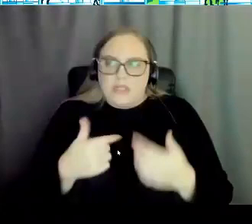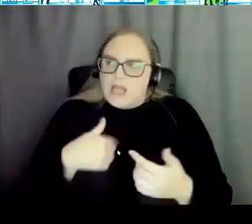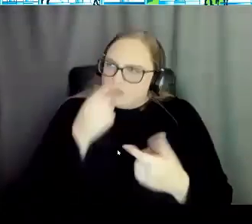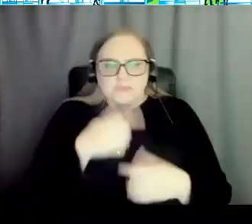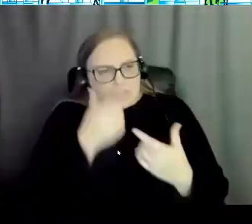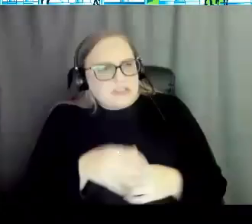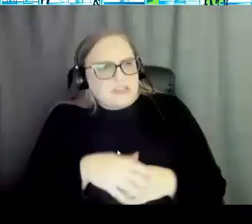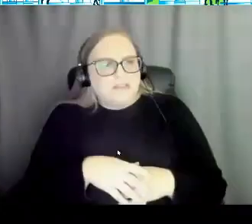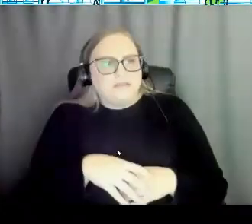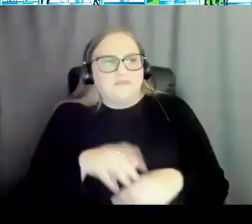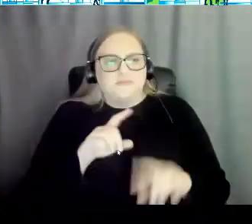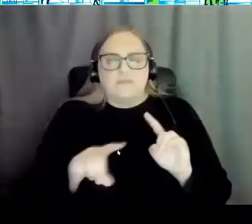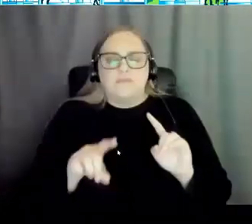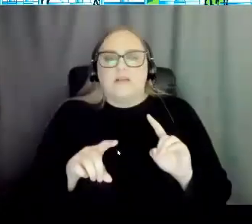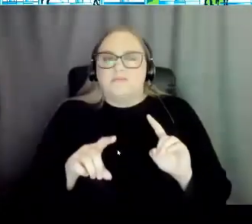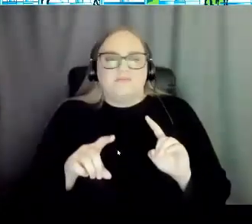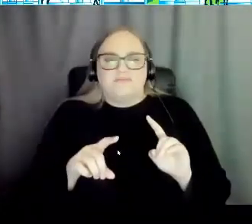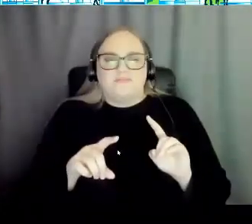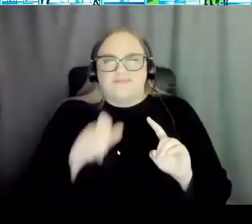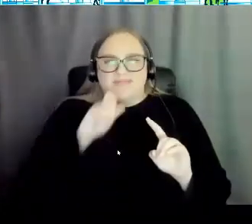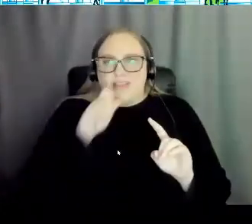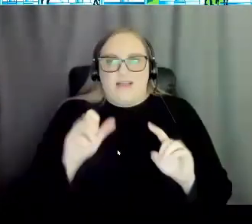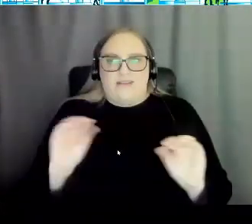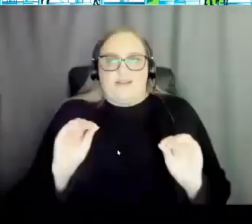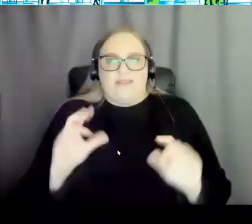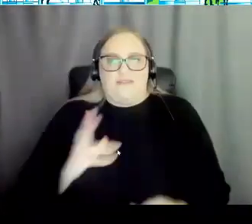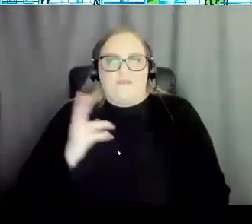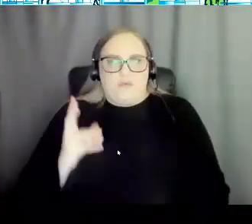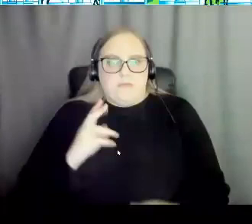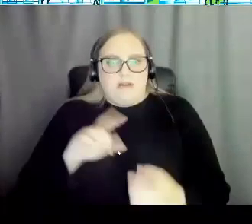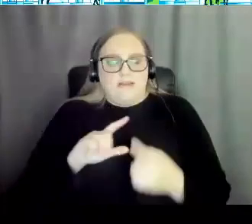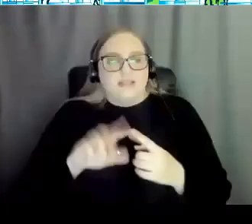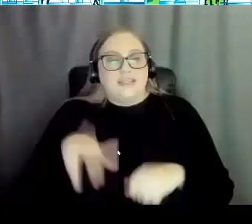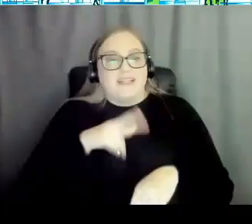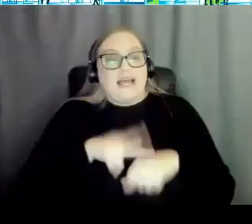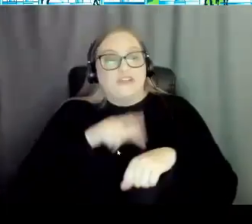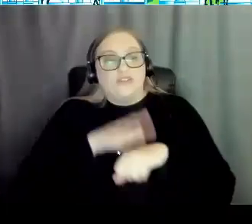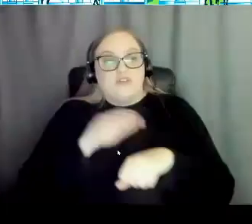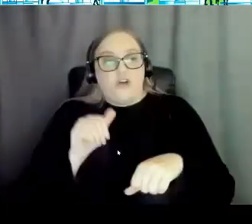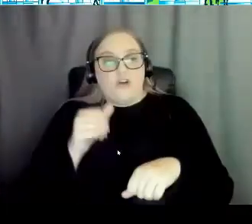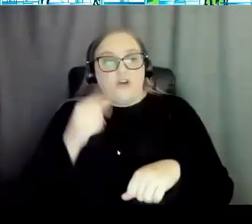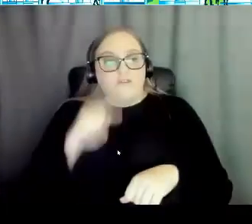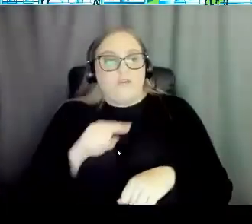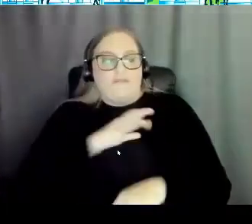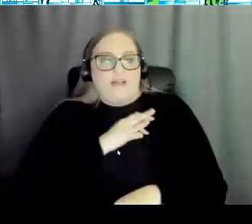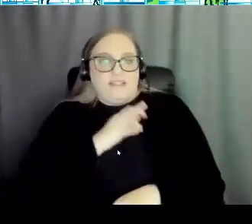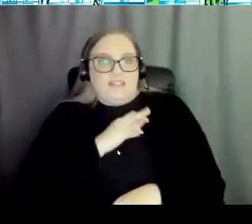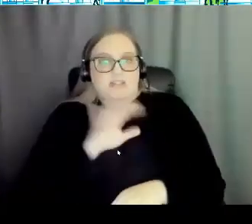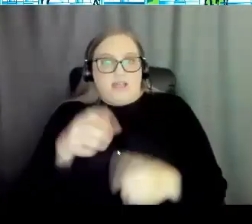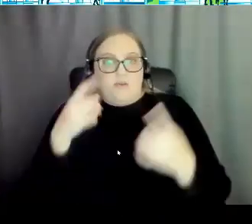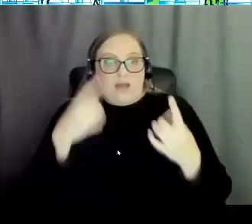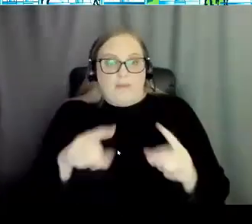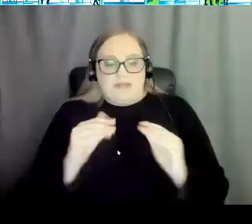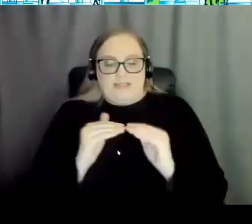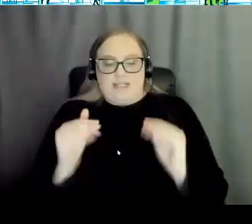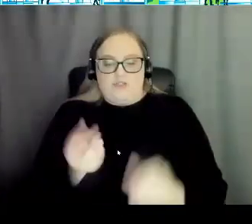doing anything formal until the national call for volunteers comes. And that's going to come in stage 2 of